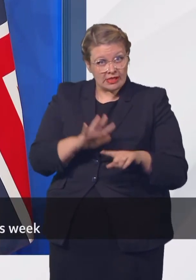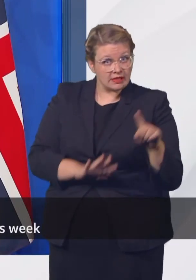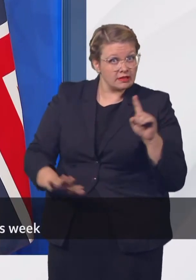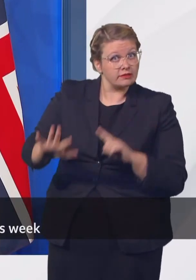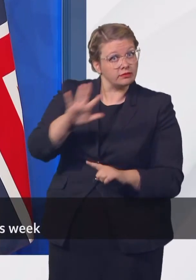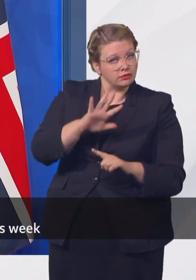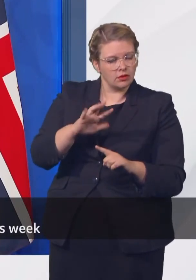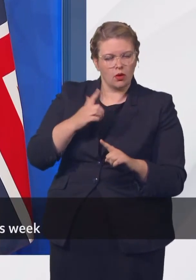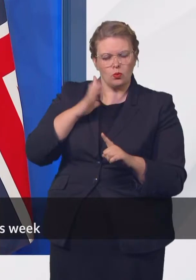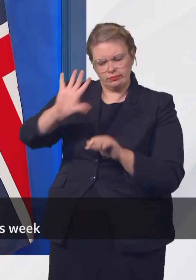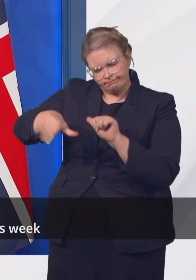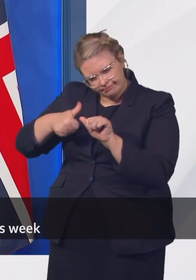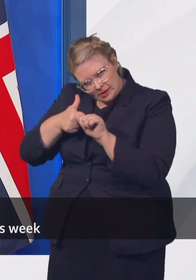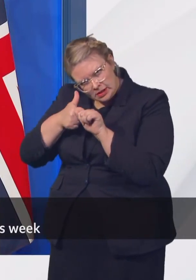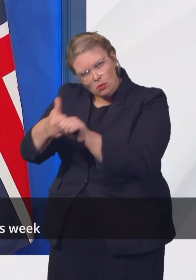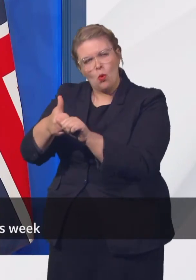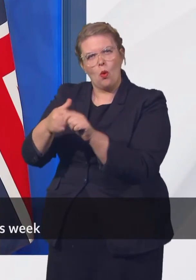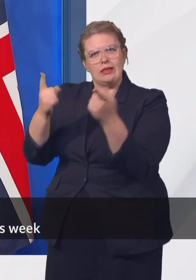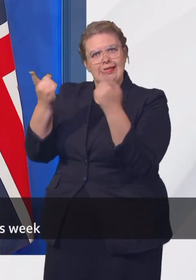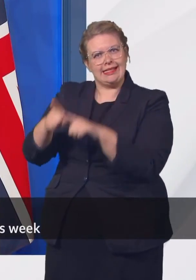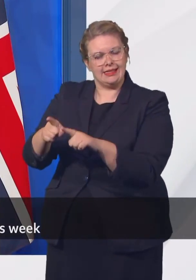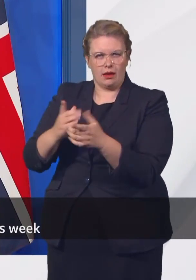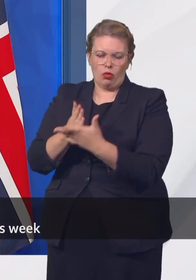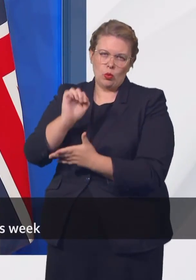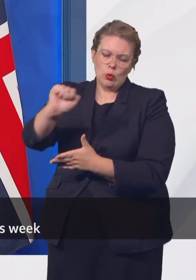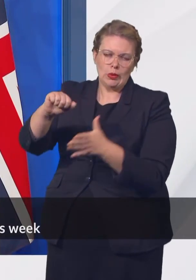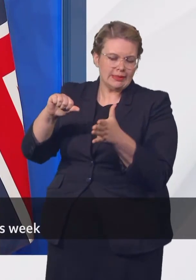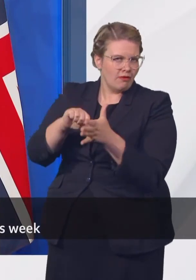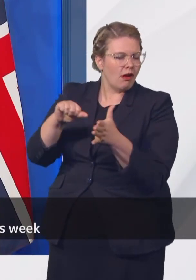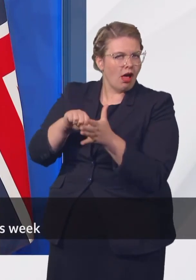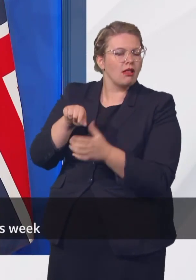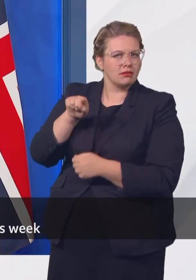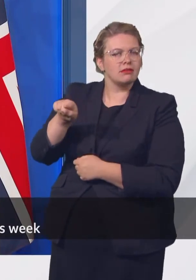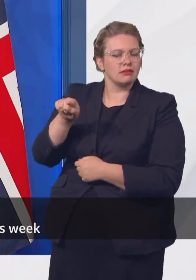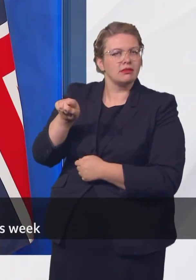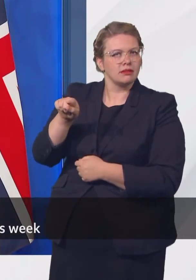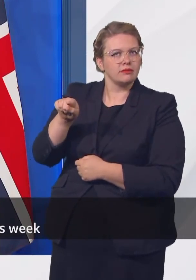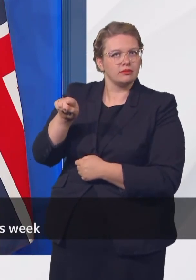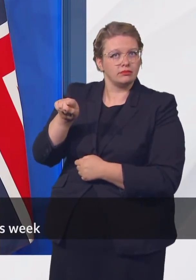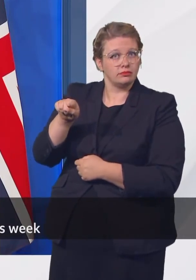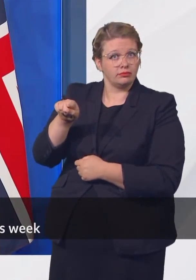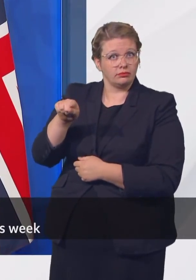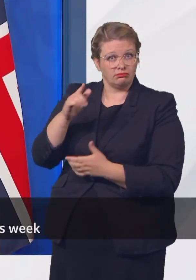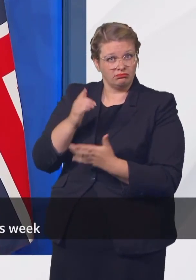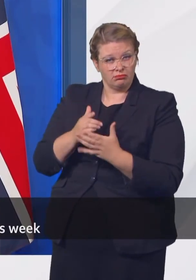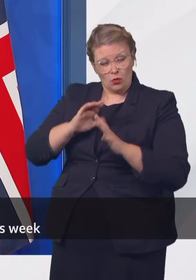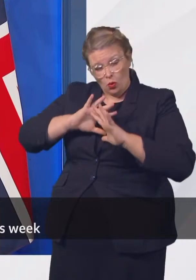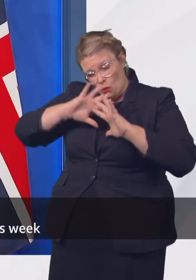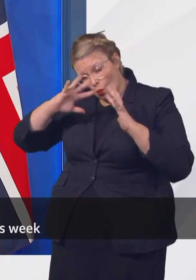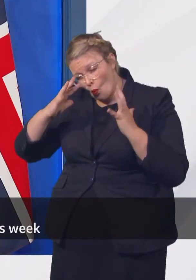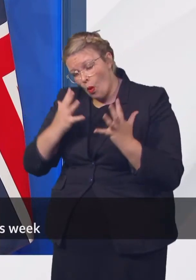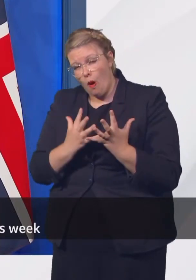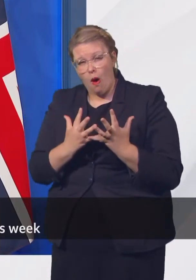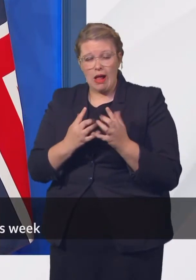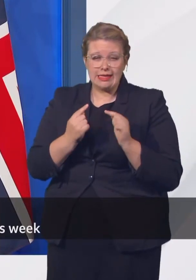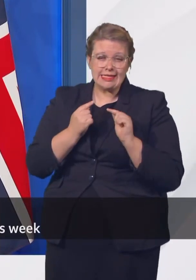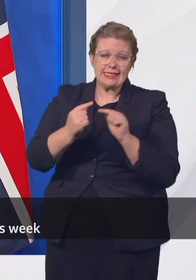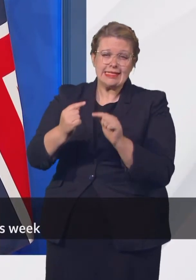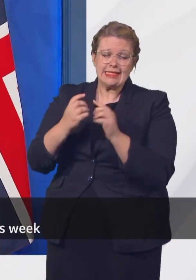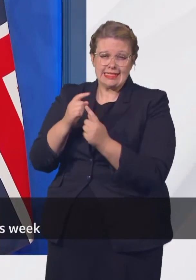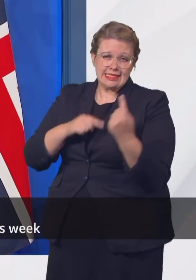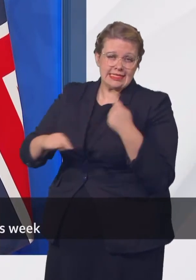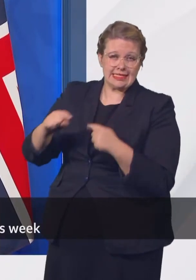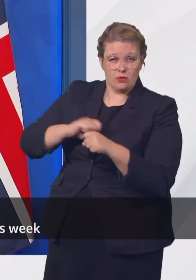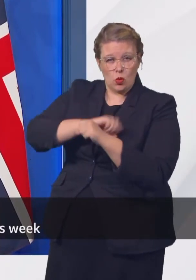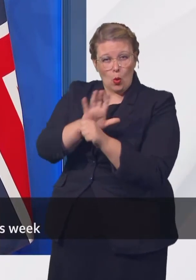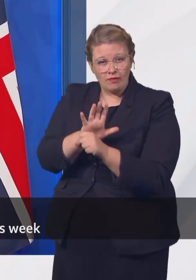people of India in these troubled times. Because in this battle against coronavirus, we're all